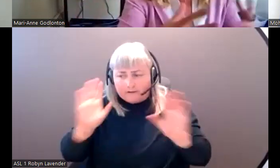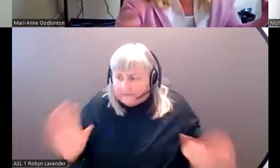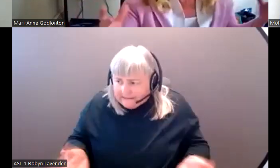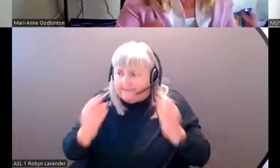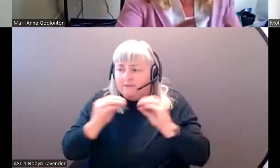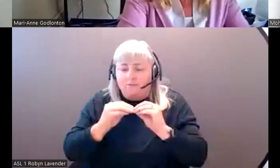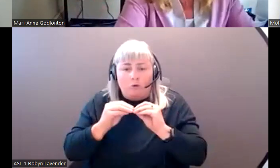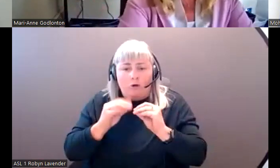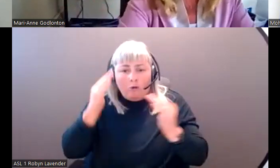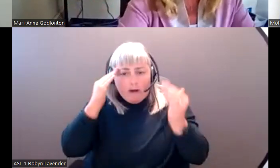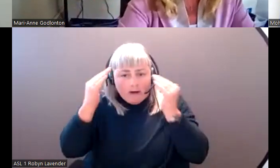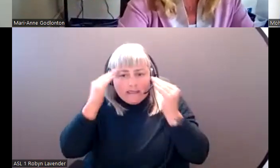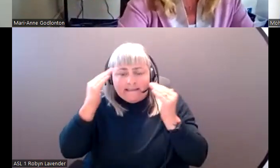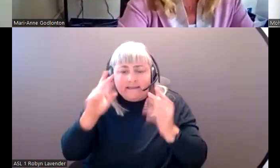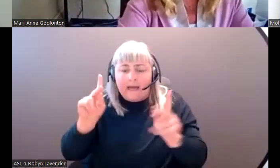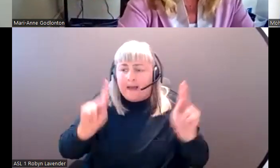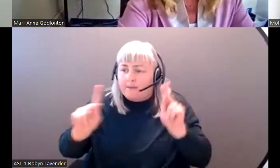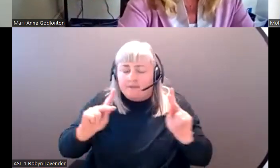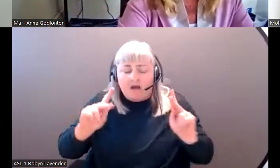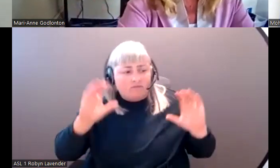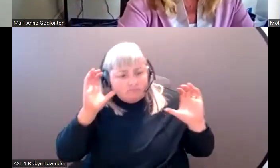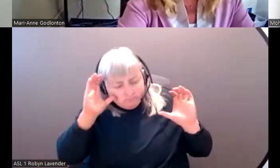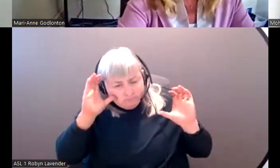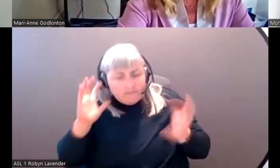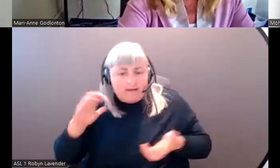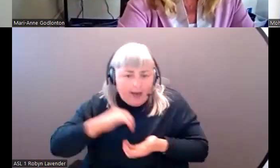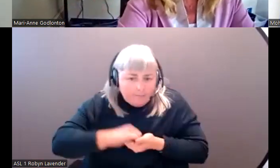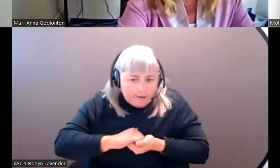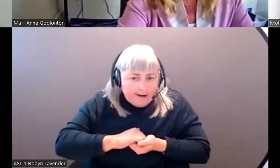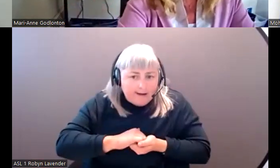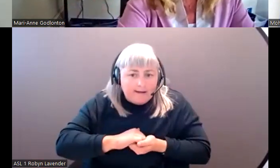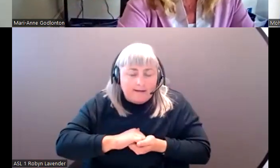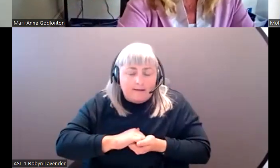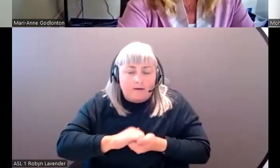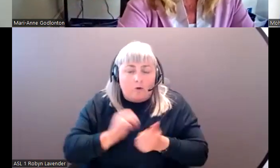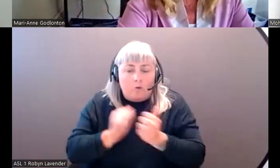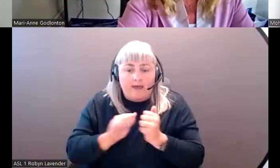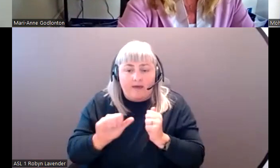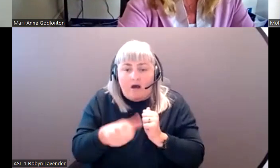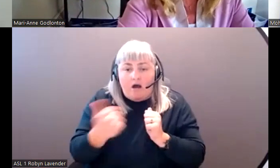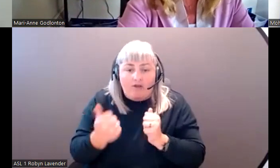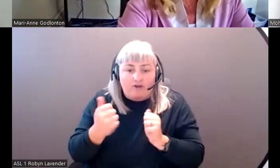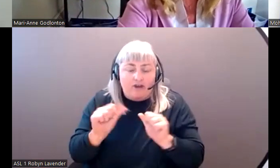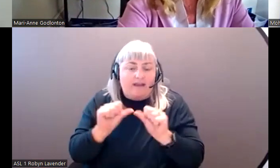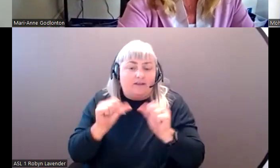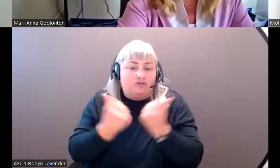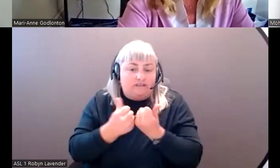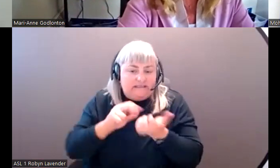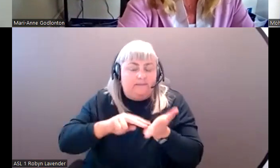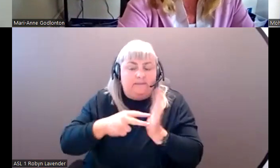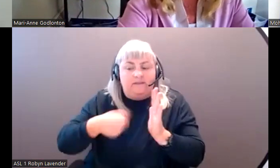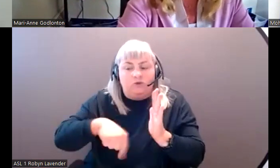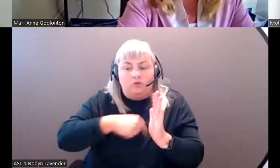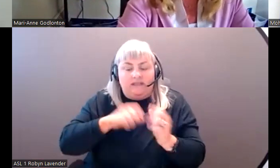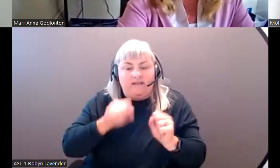in terms of collaboration with other agencies so that we can address some of